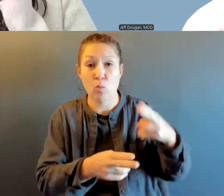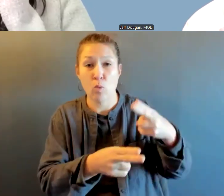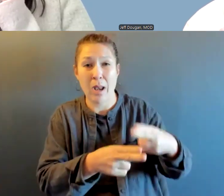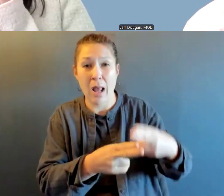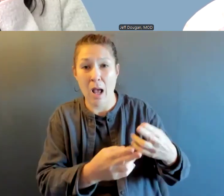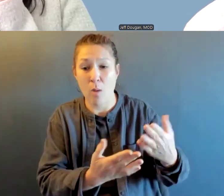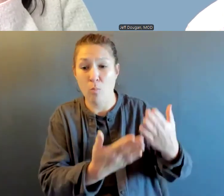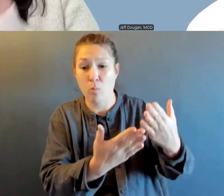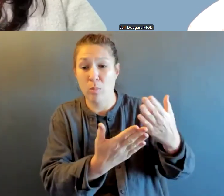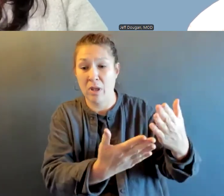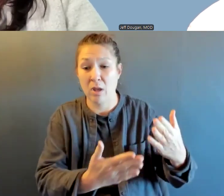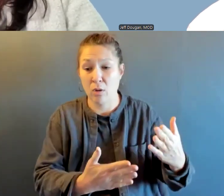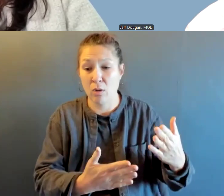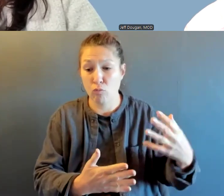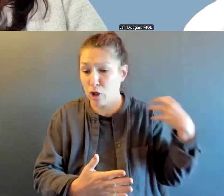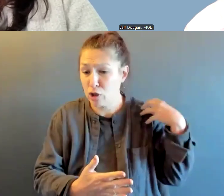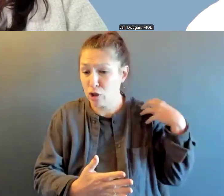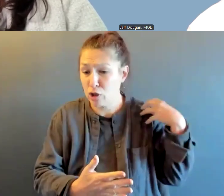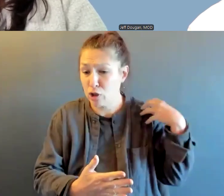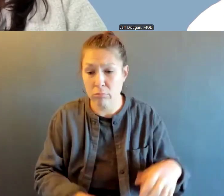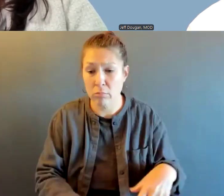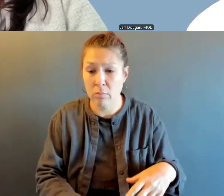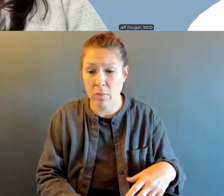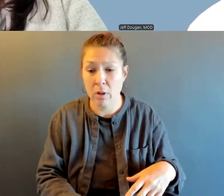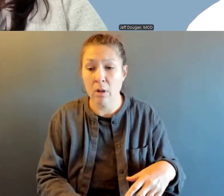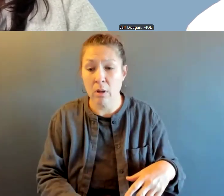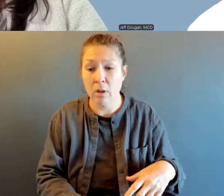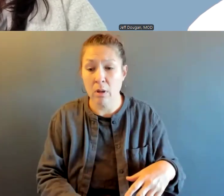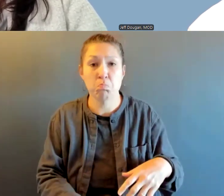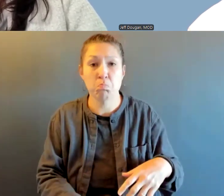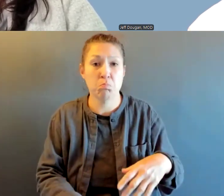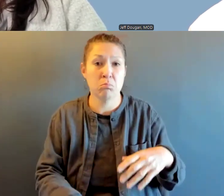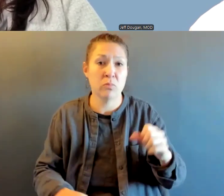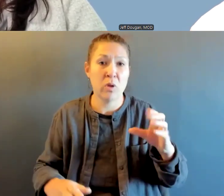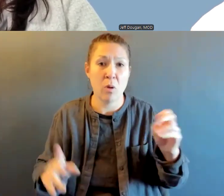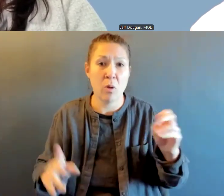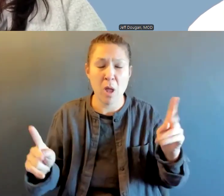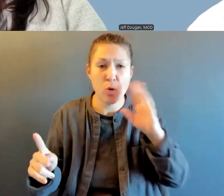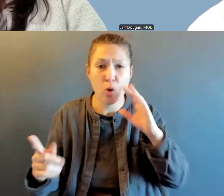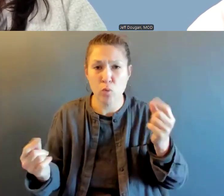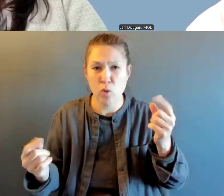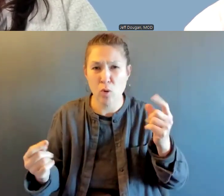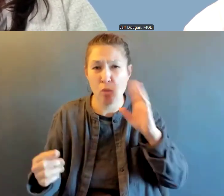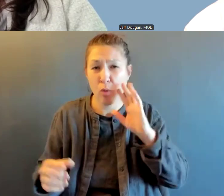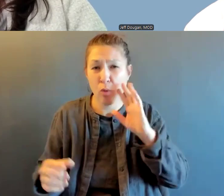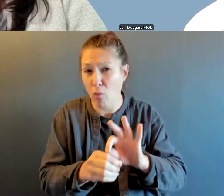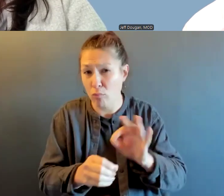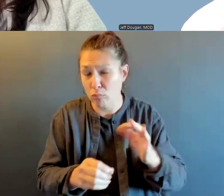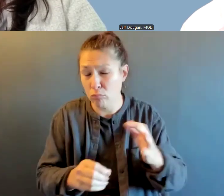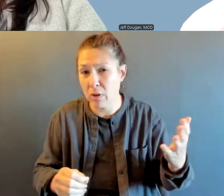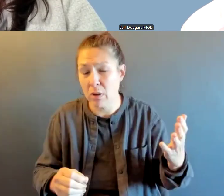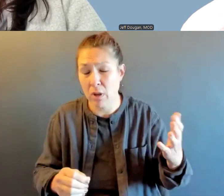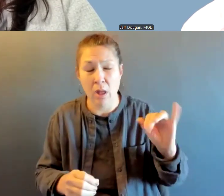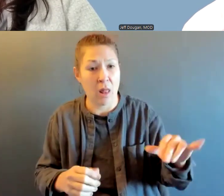chairperson? And then people will do it. People will vote through the appropriate process, and then the chairperson is selected, and